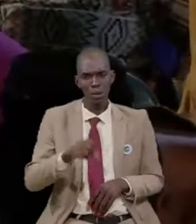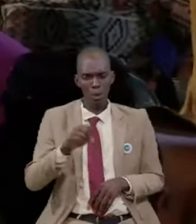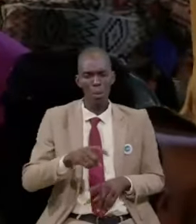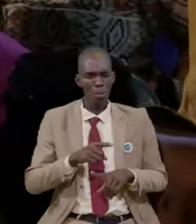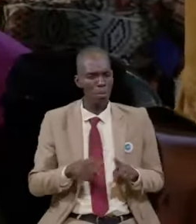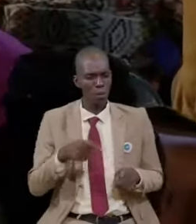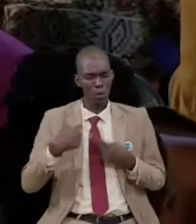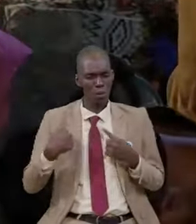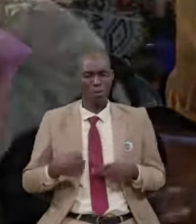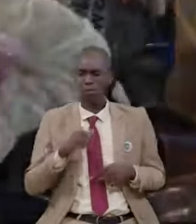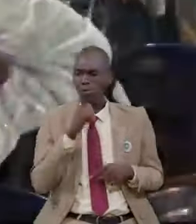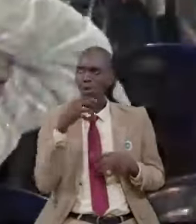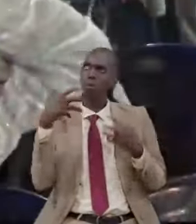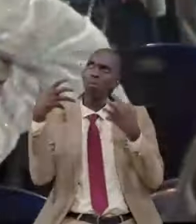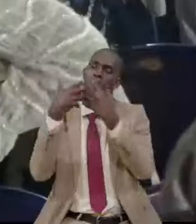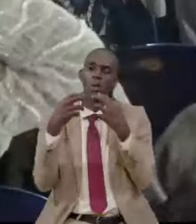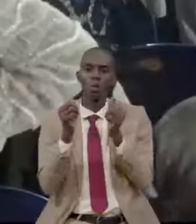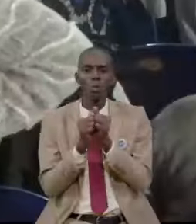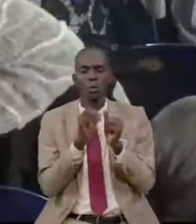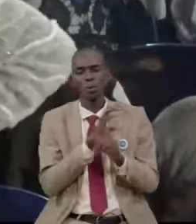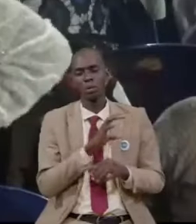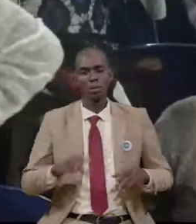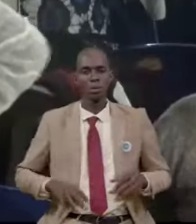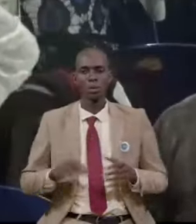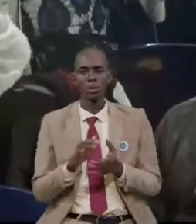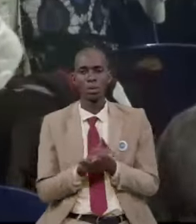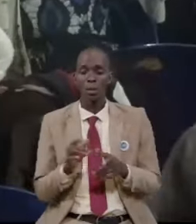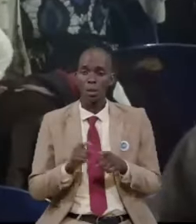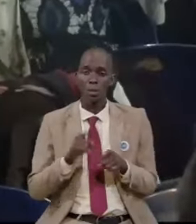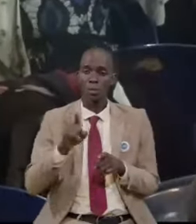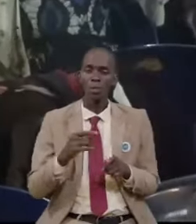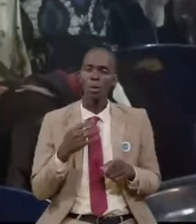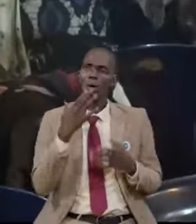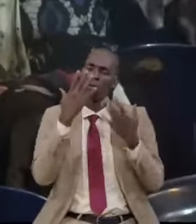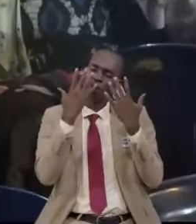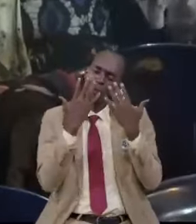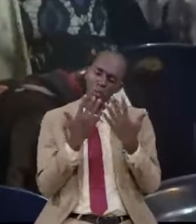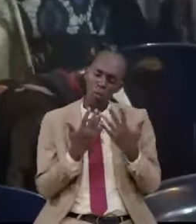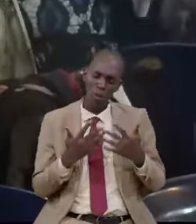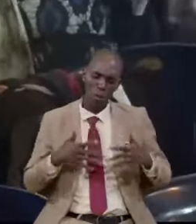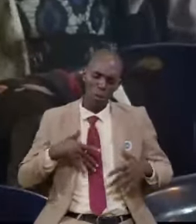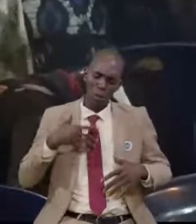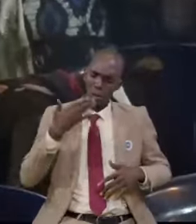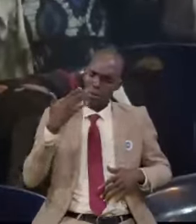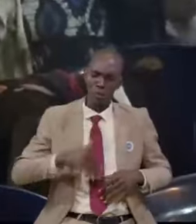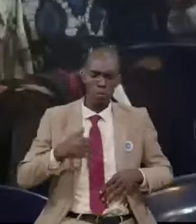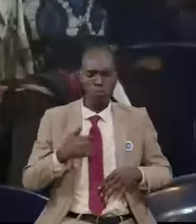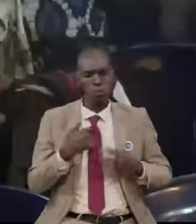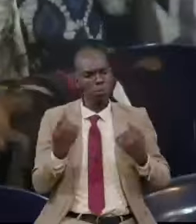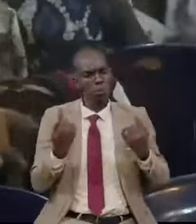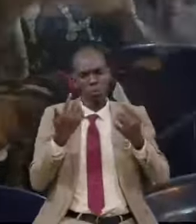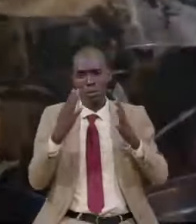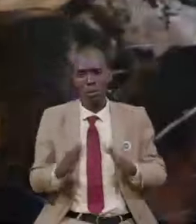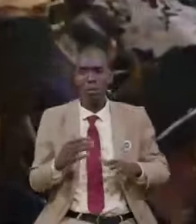as you are standing up. As you are standing up, please tell the Lord. Confess before